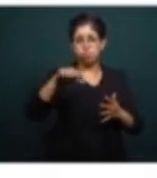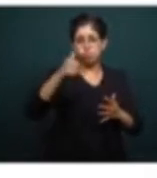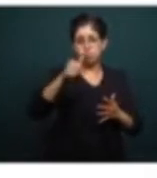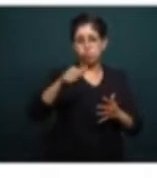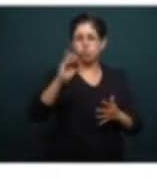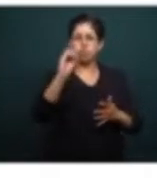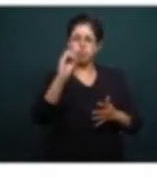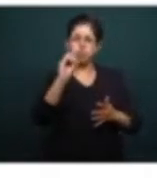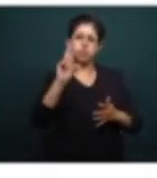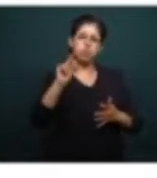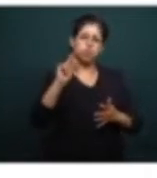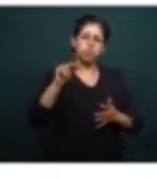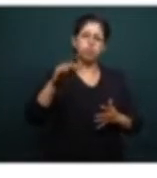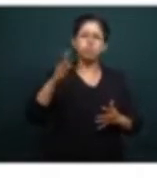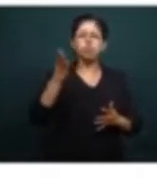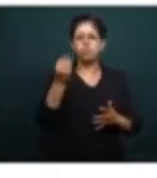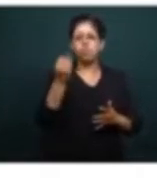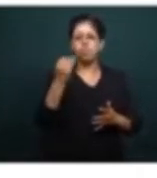so the numbers